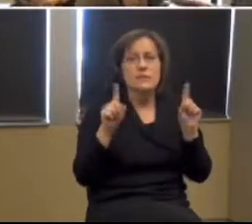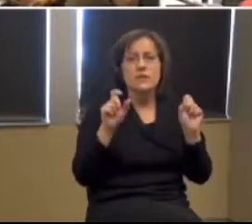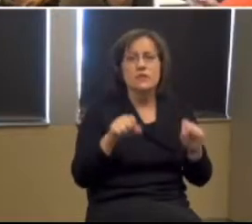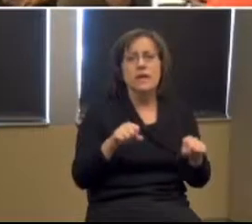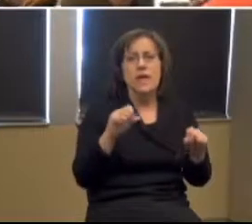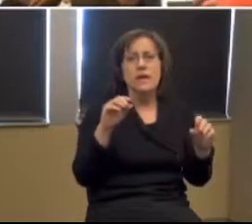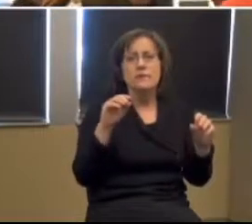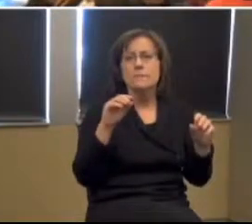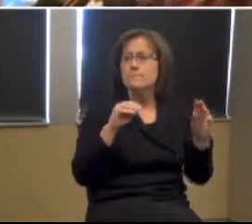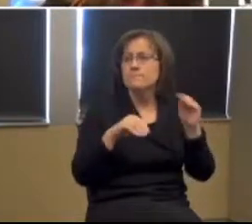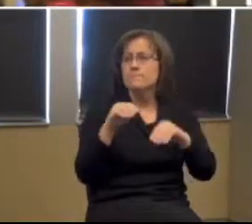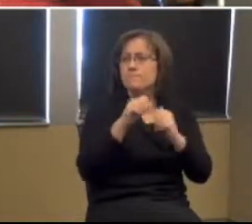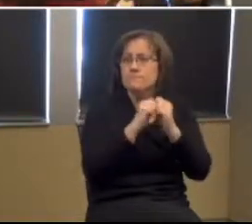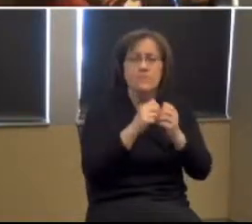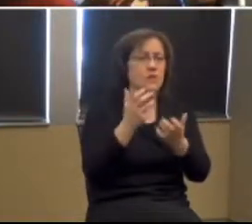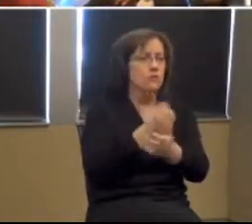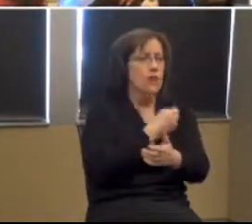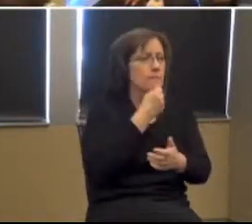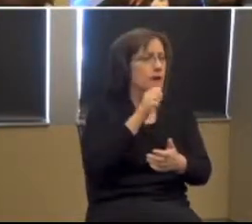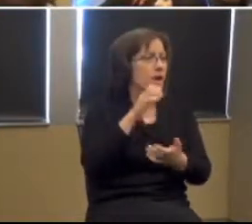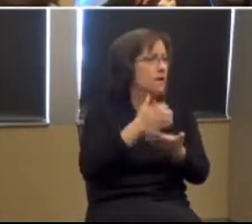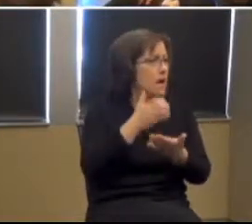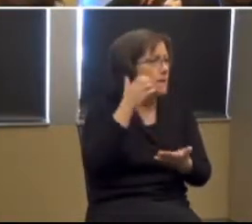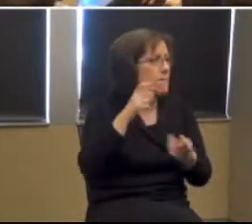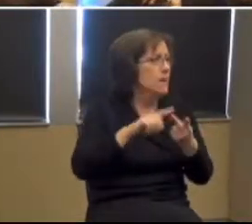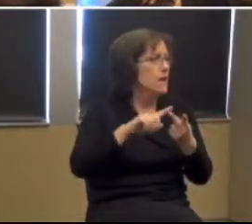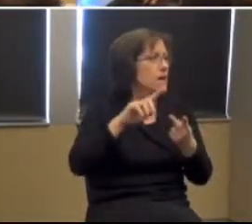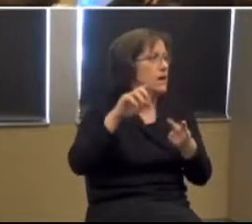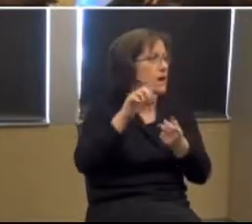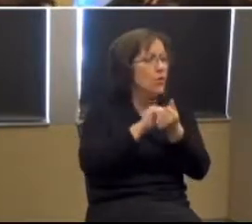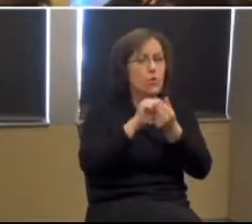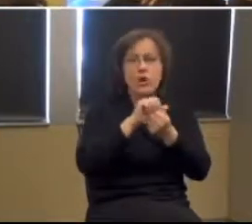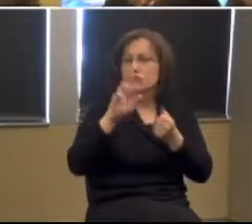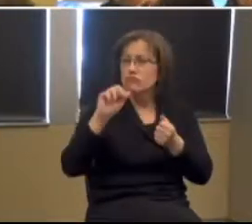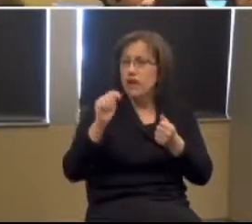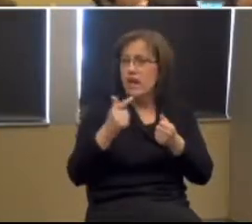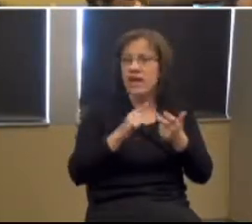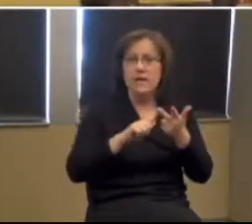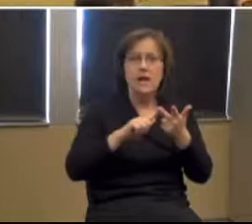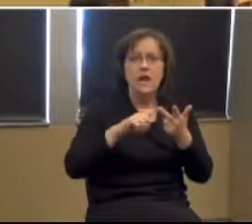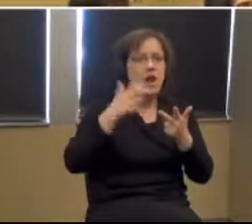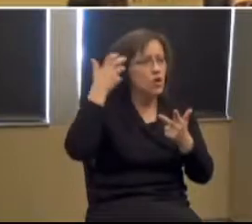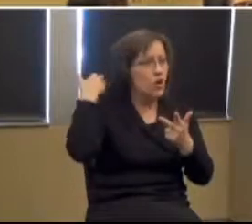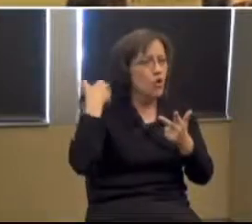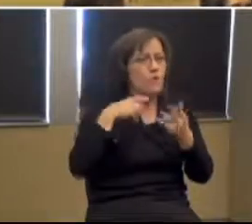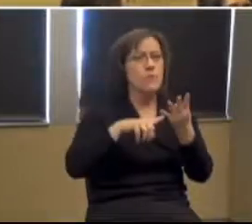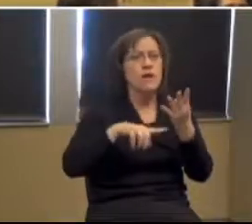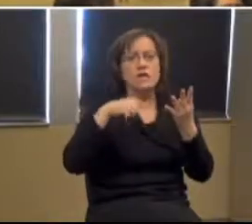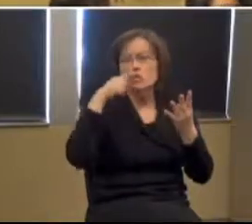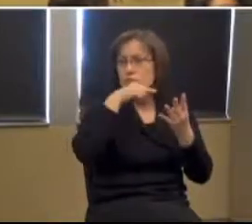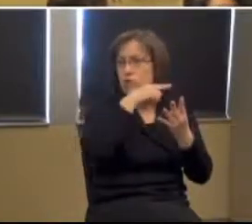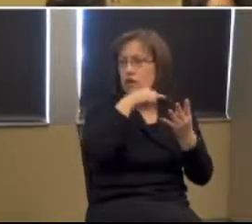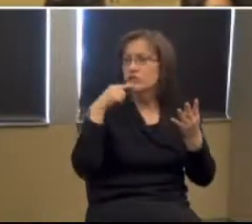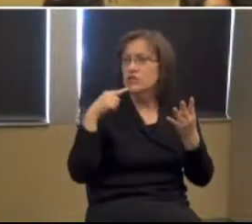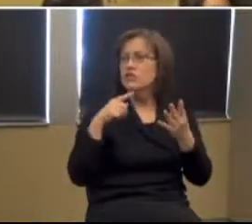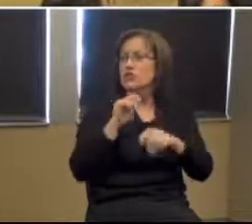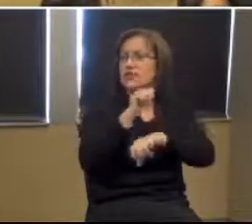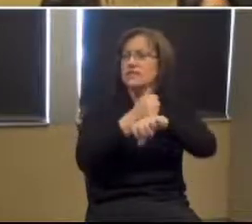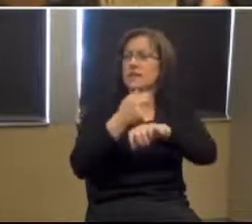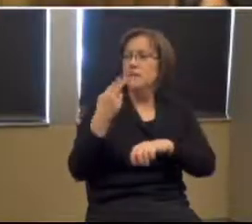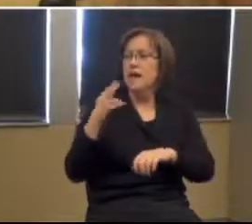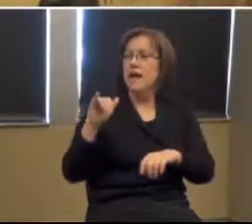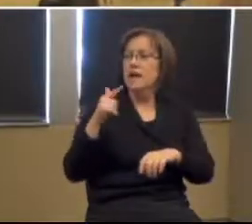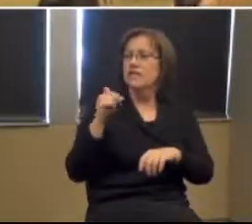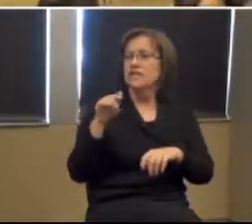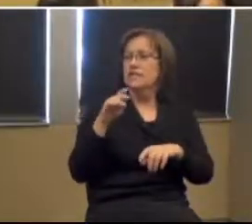grab a wash rag, a comb, and toothbrush, and there's a hygiene system that you can set up.